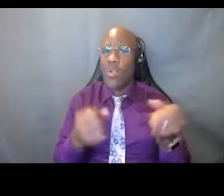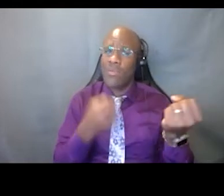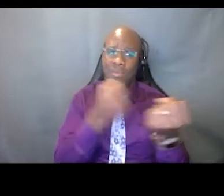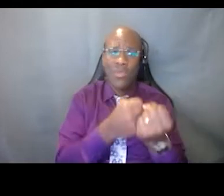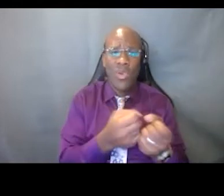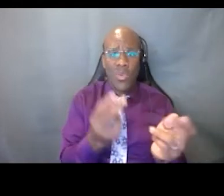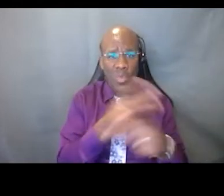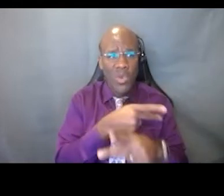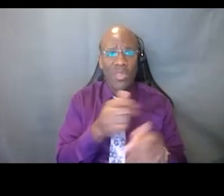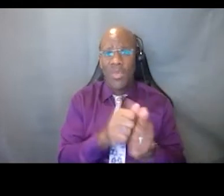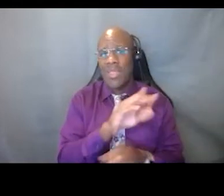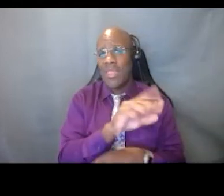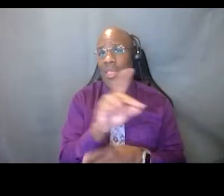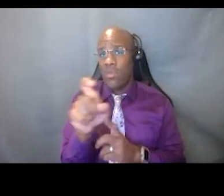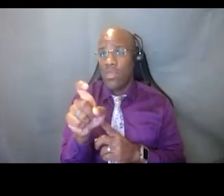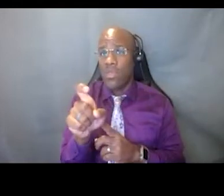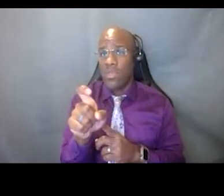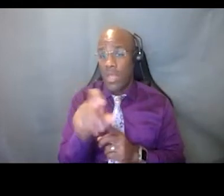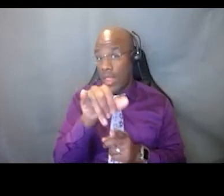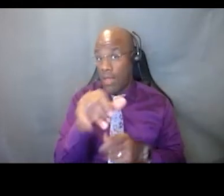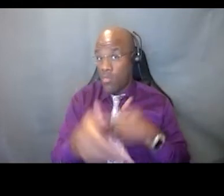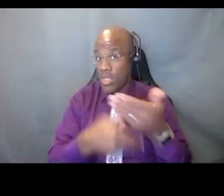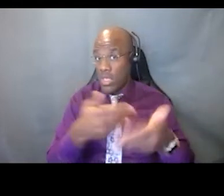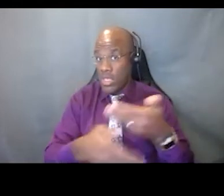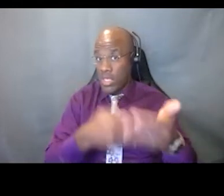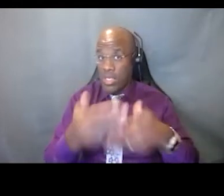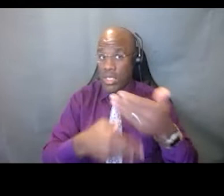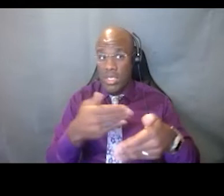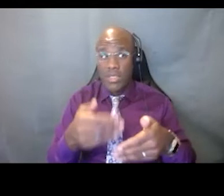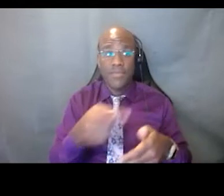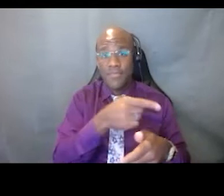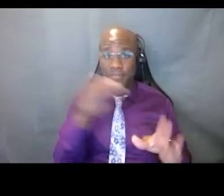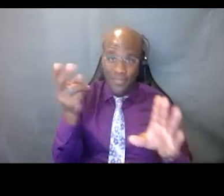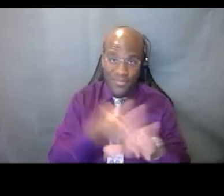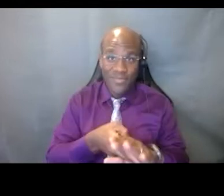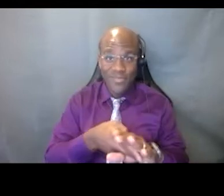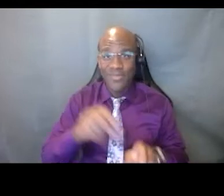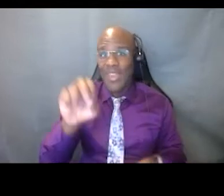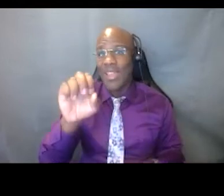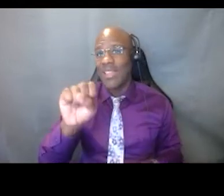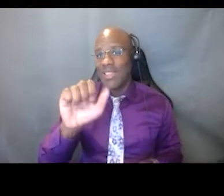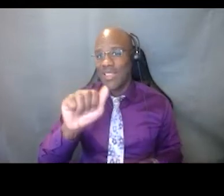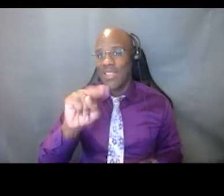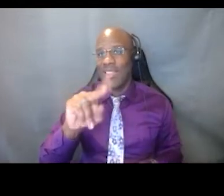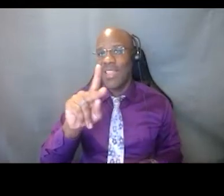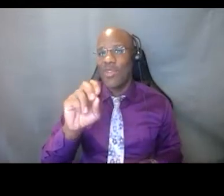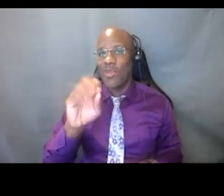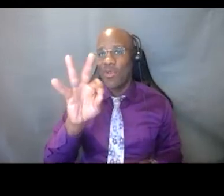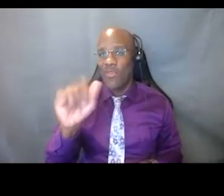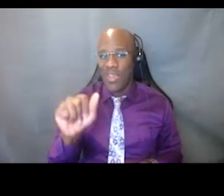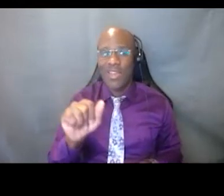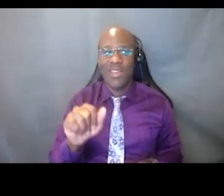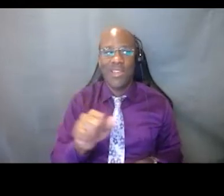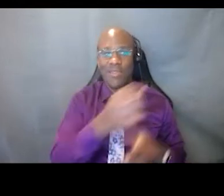in the process of being able to be a part of Sankofa and, you know, really being in community,